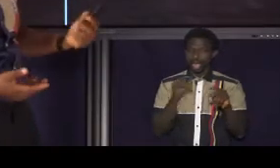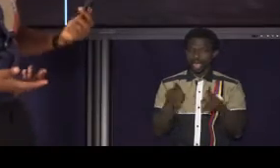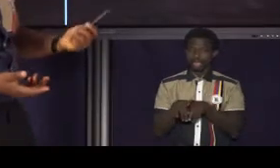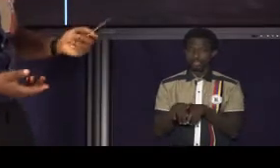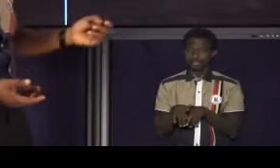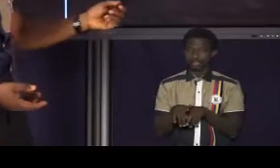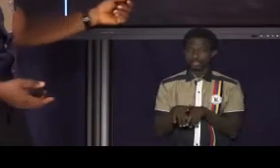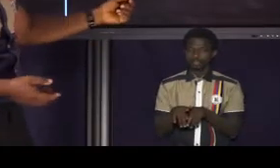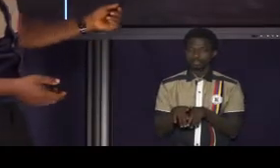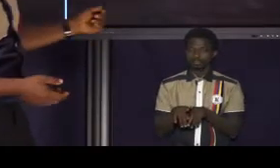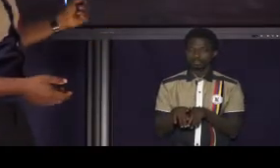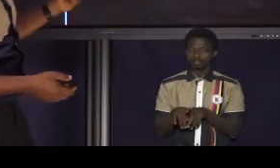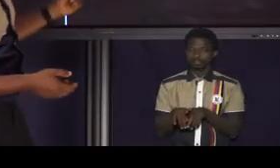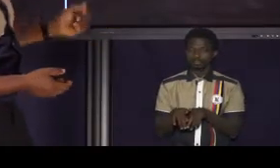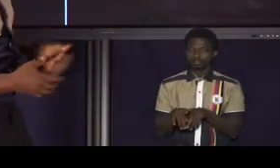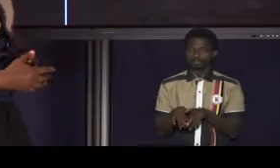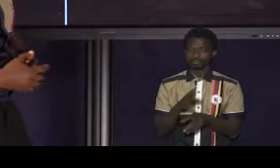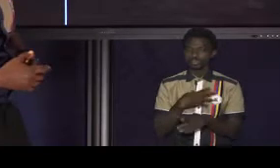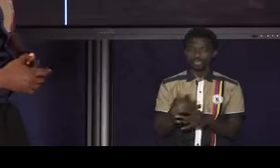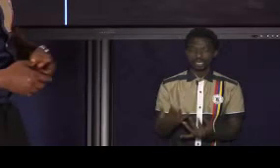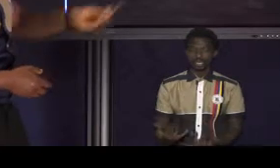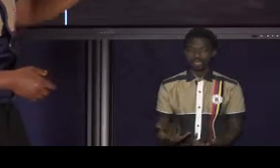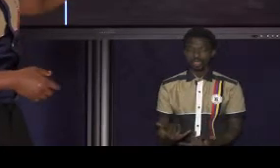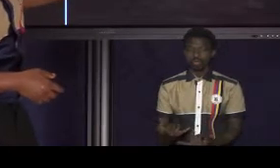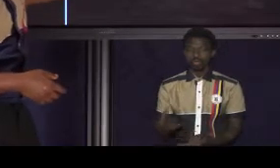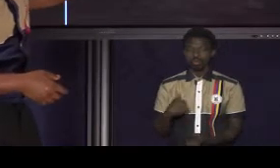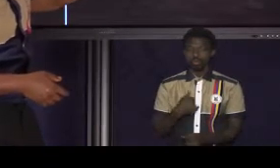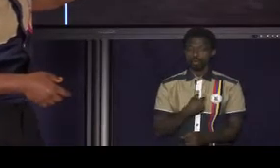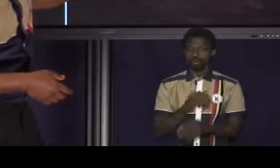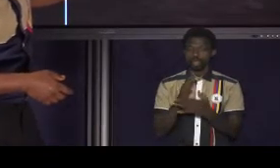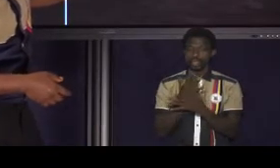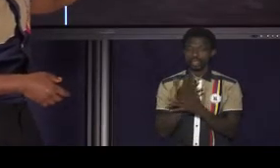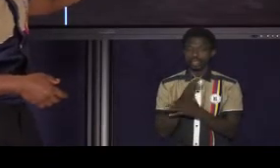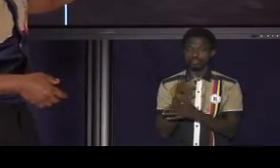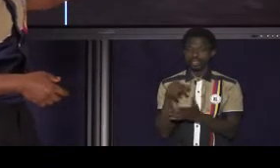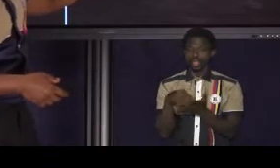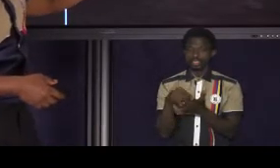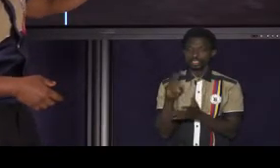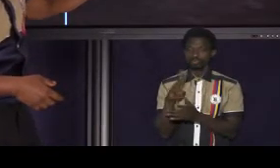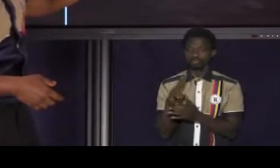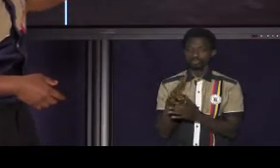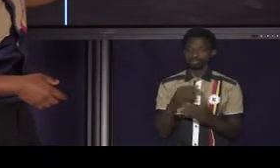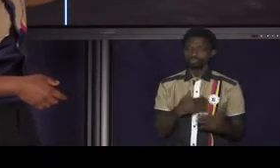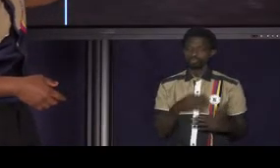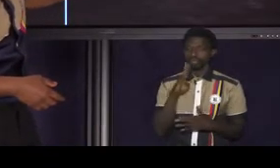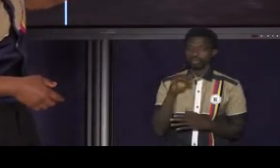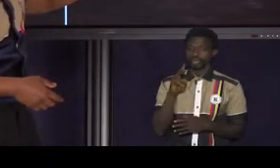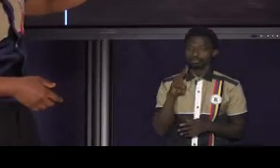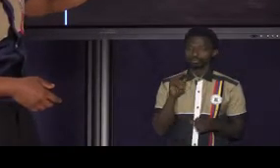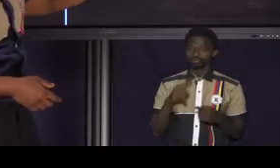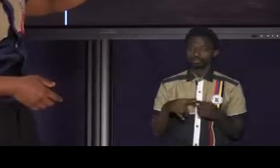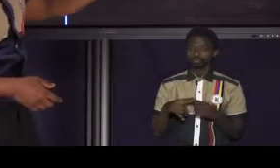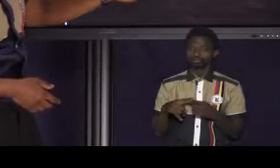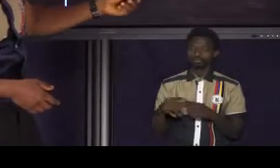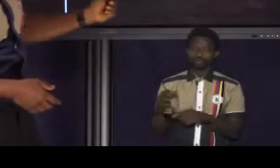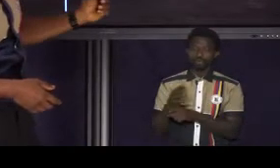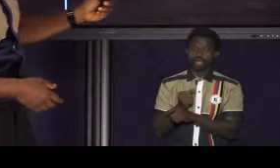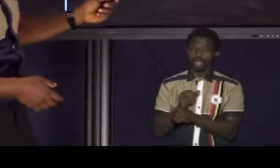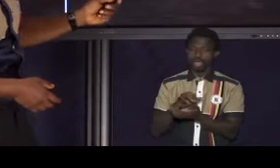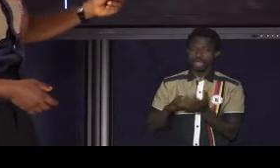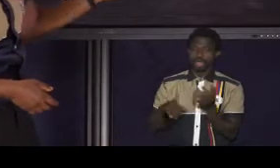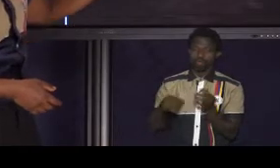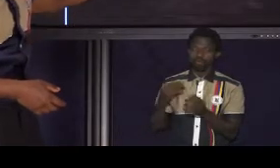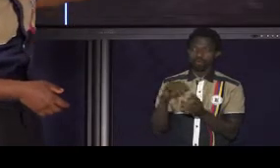plus m, and that is 2m. And now we divide these two sides by 2 to get rid of these two so that we can get